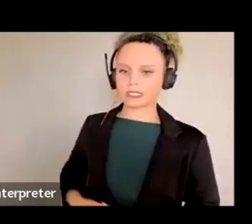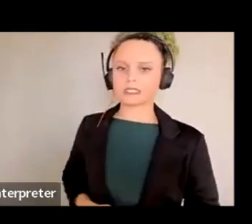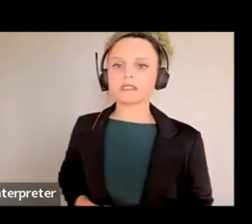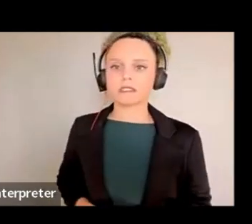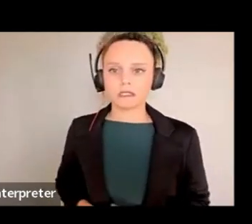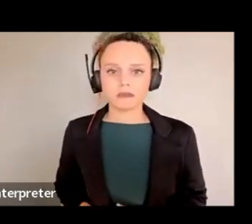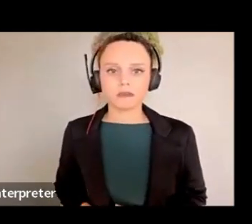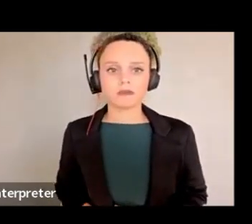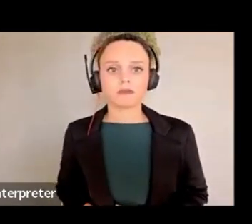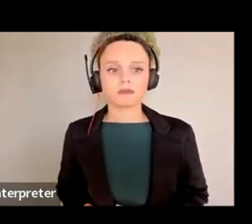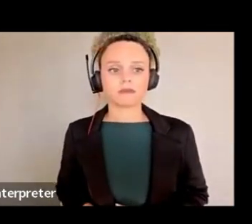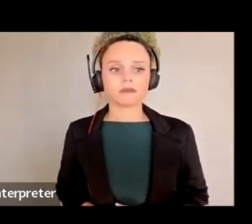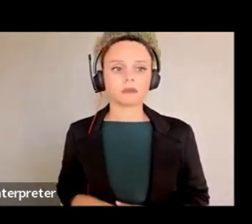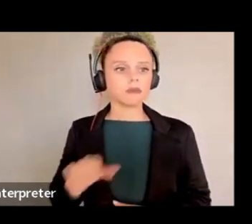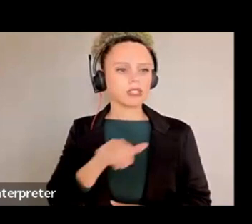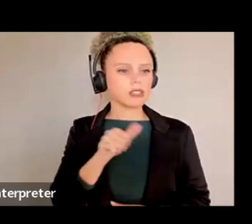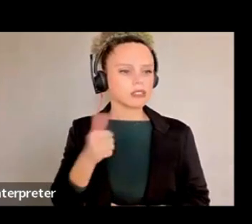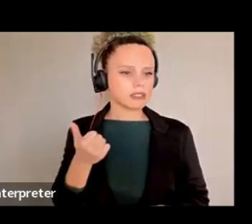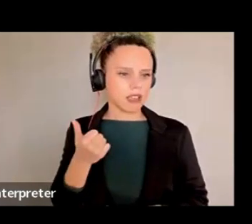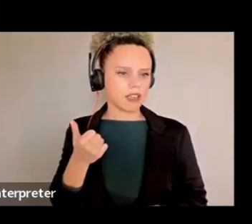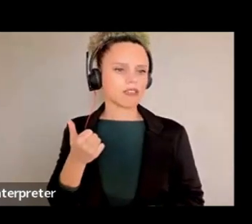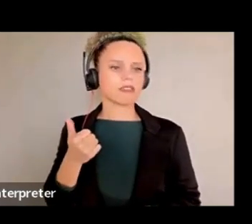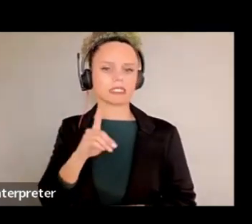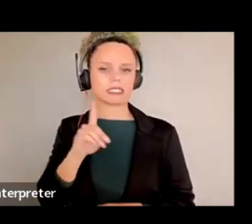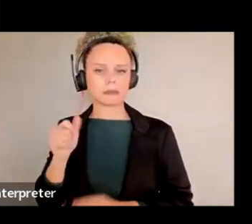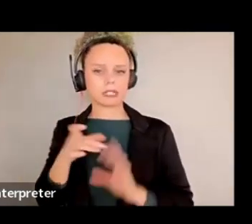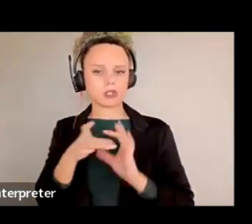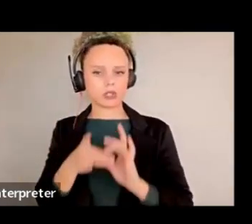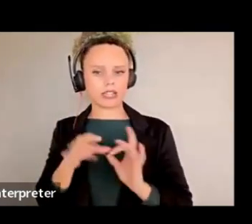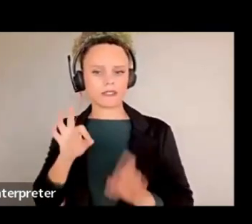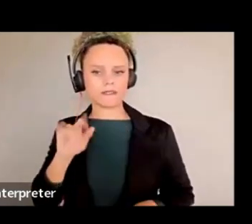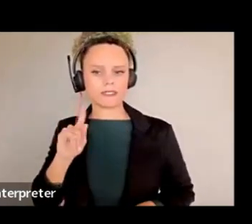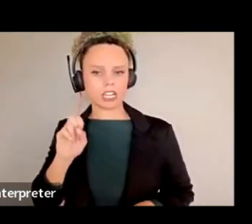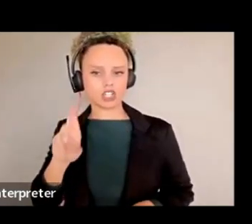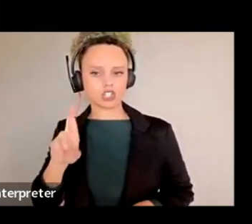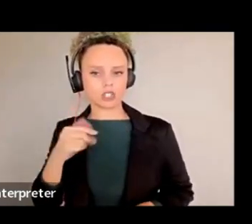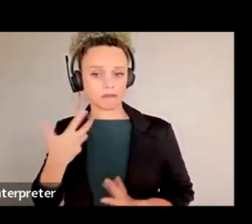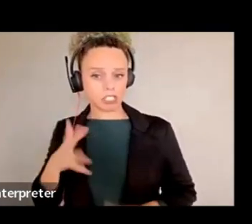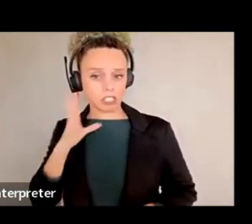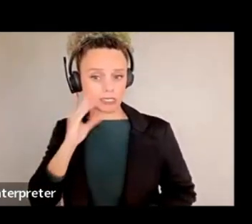before we give recommendations and while we give recommendations.